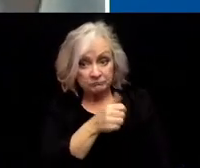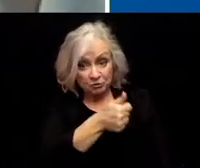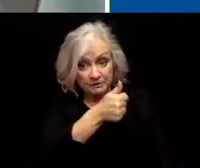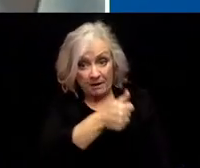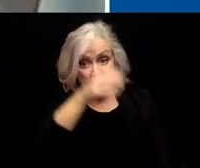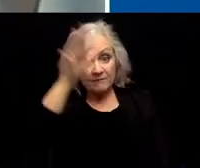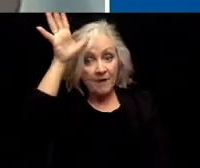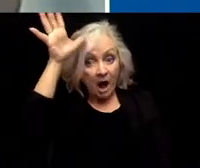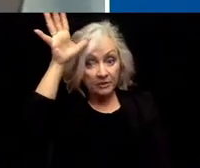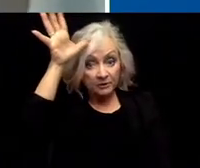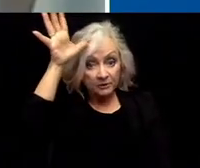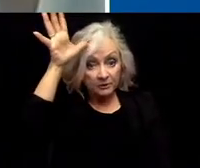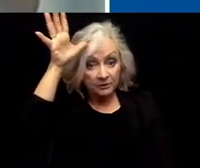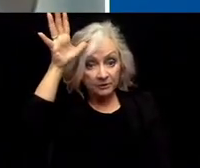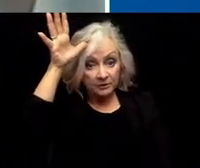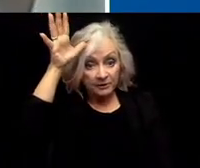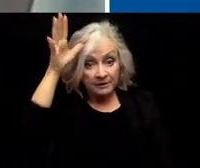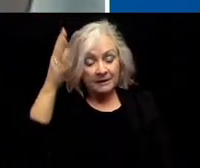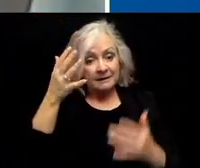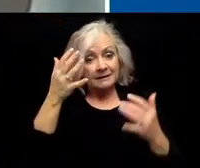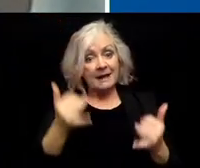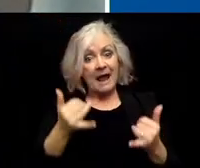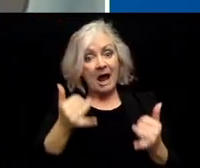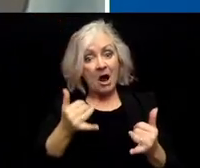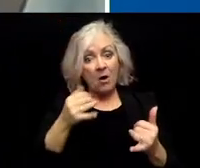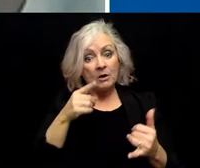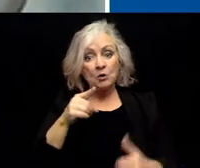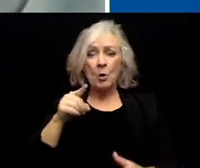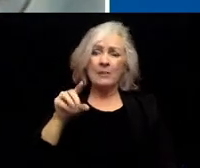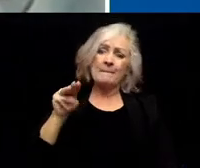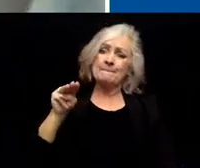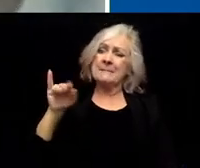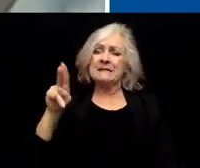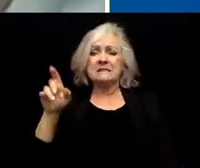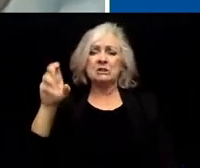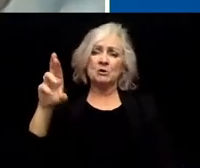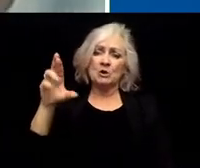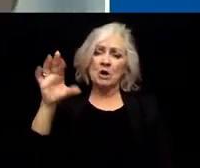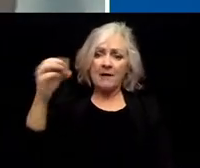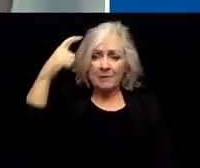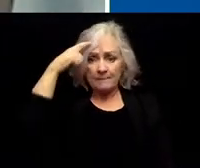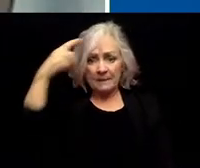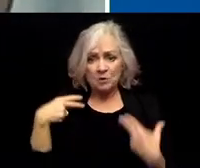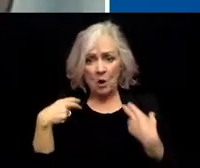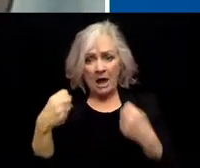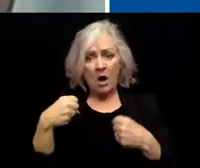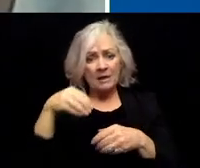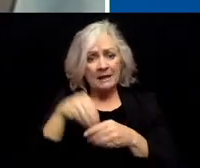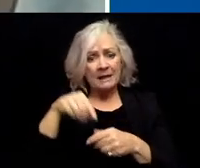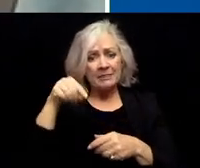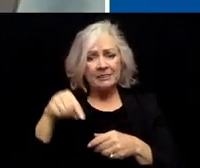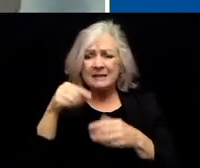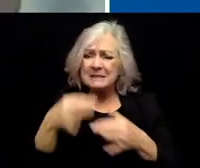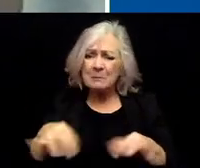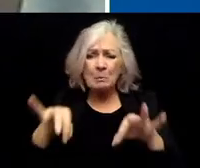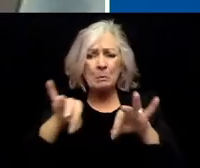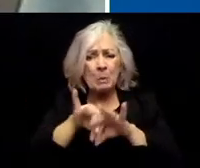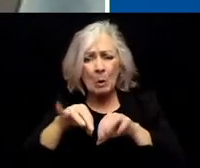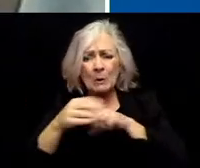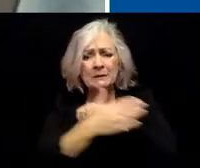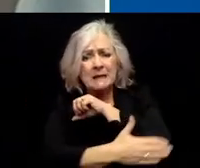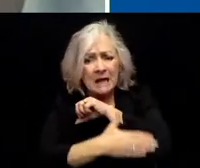now you are the shadow minister of mental health in this important country,